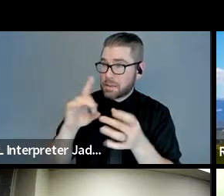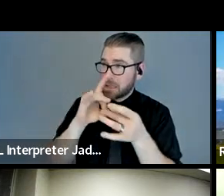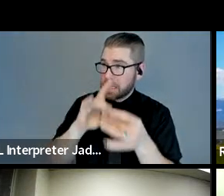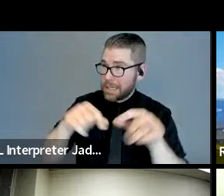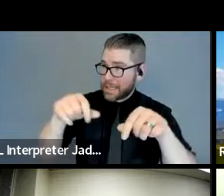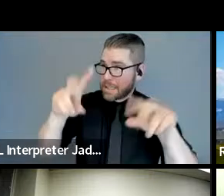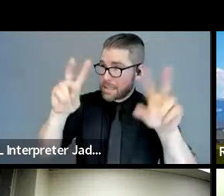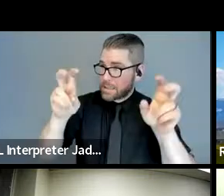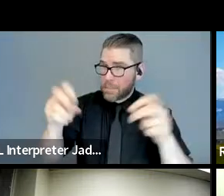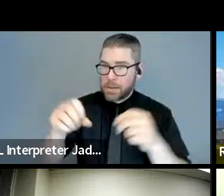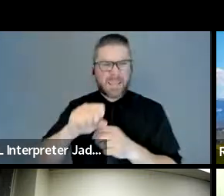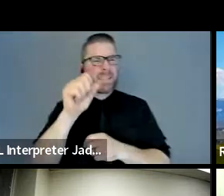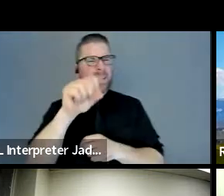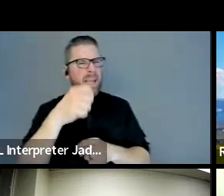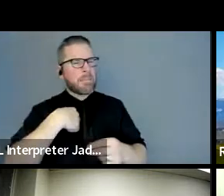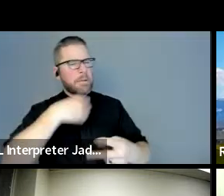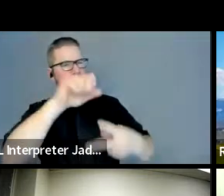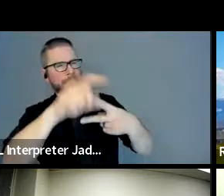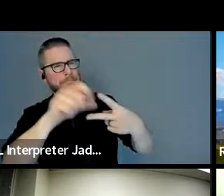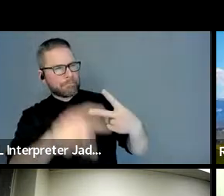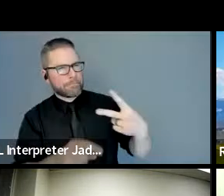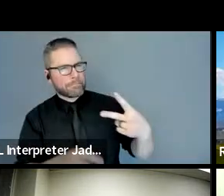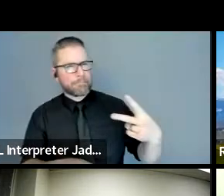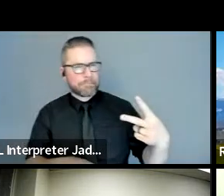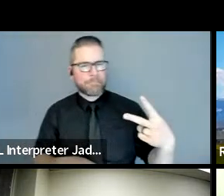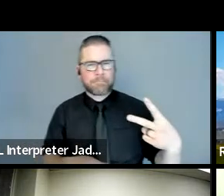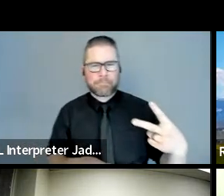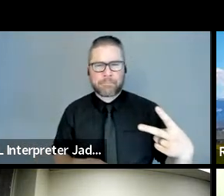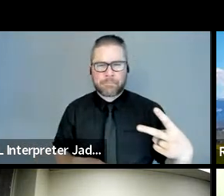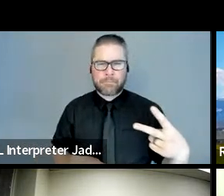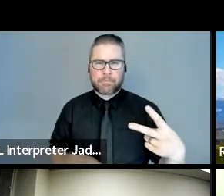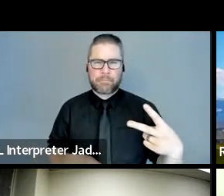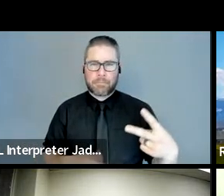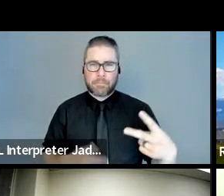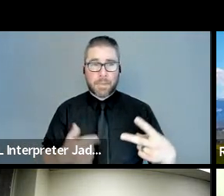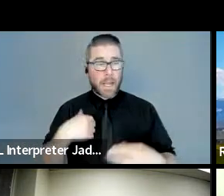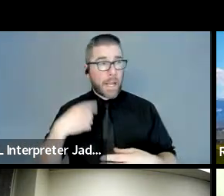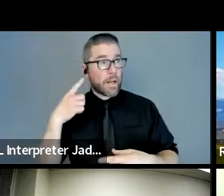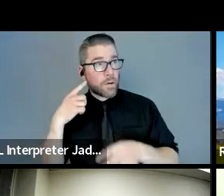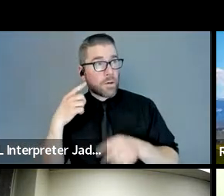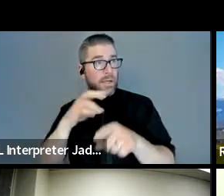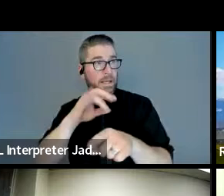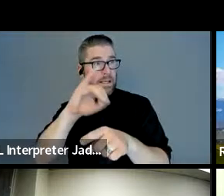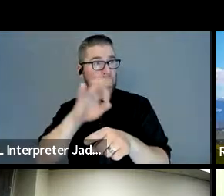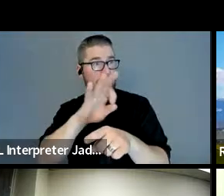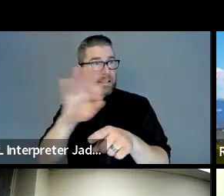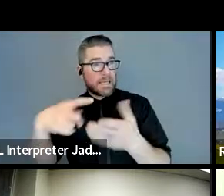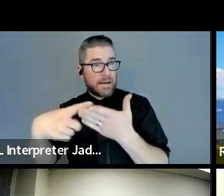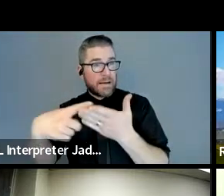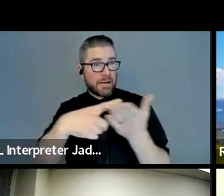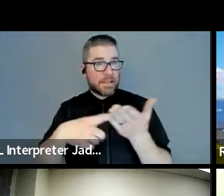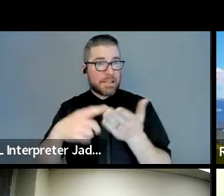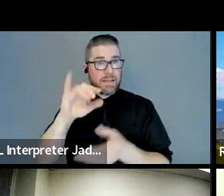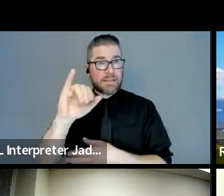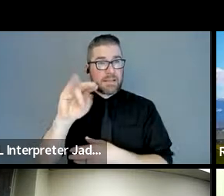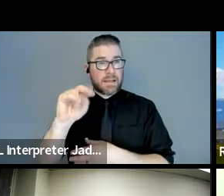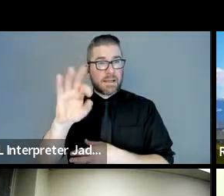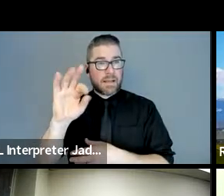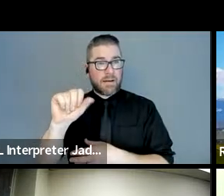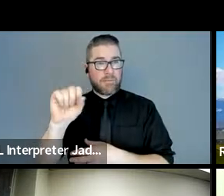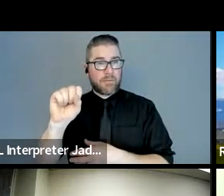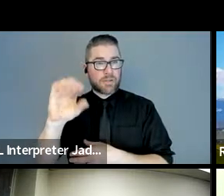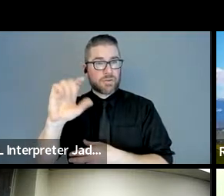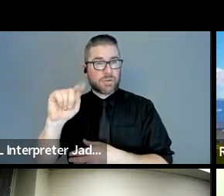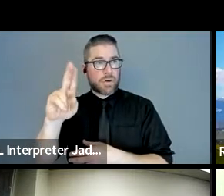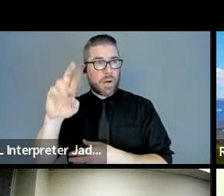Sure, I have two questions. One, I heard Jeff was talking about infrastructure and storm drains. I want to know if when they're